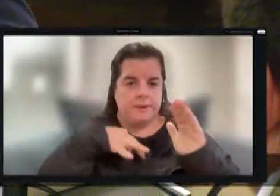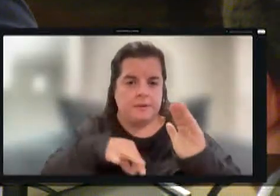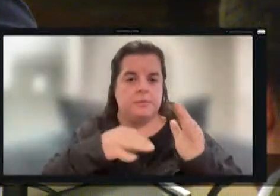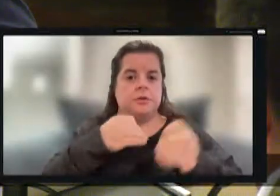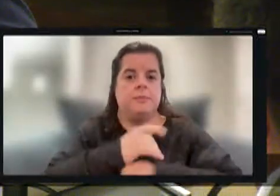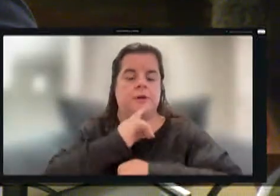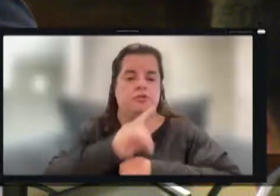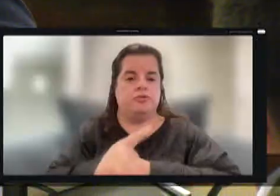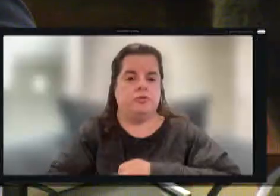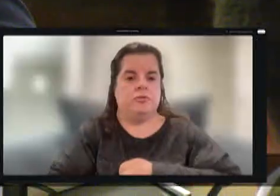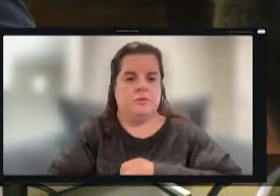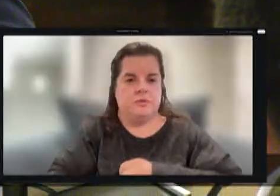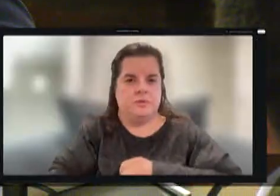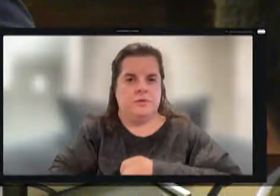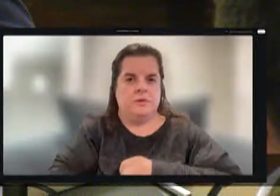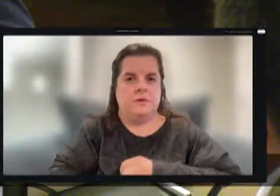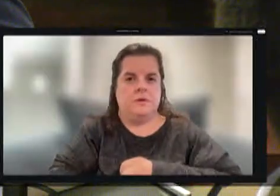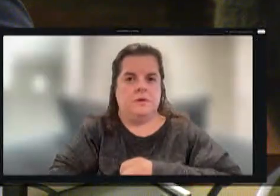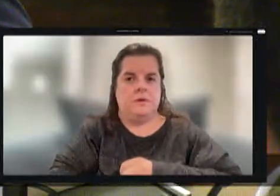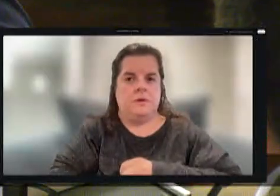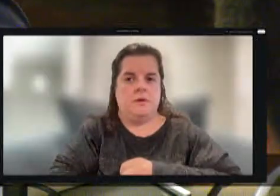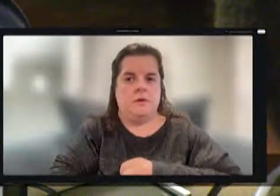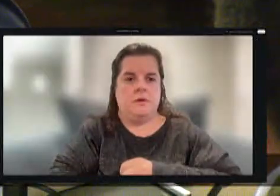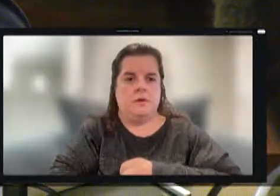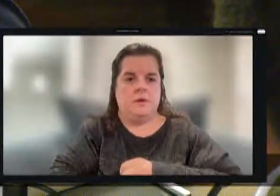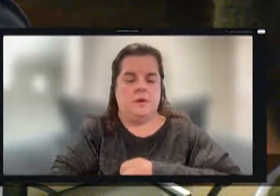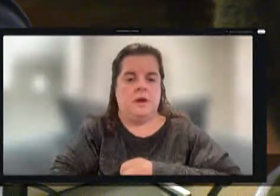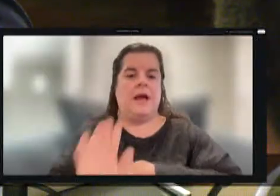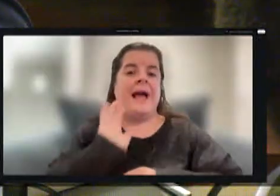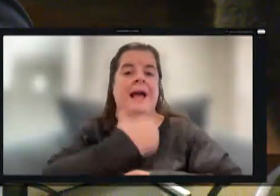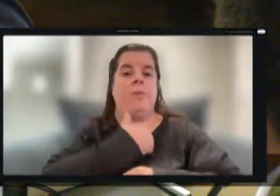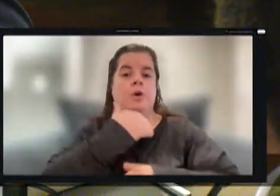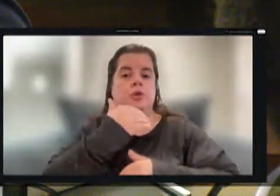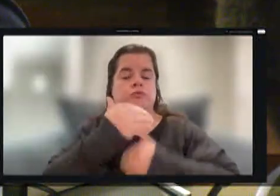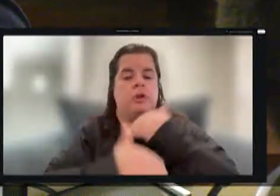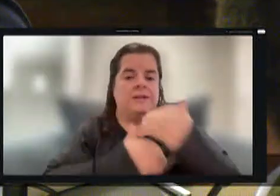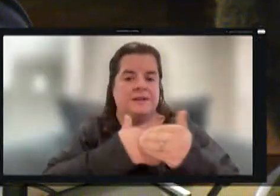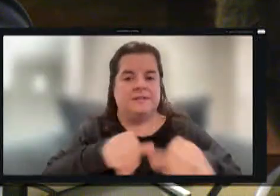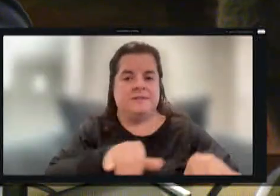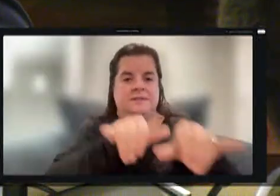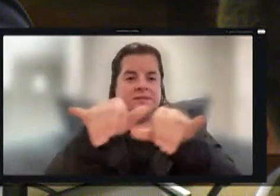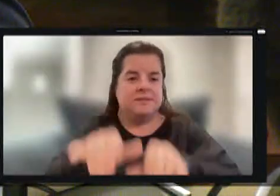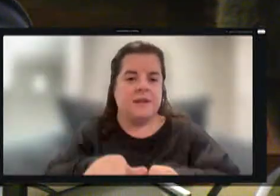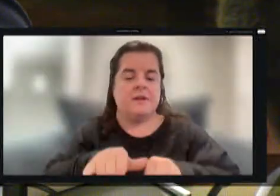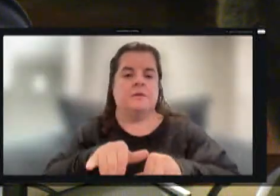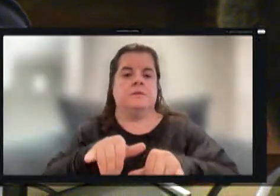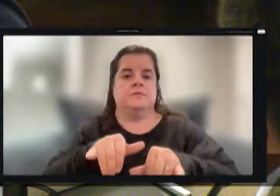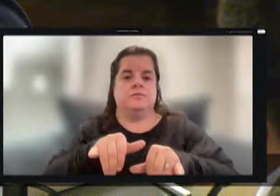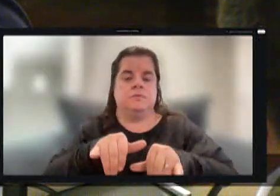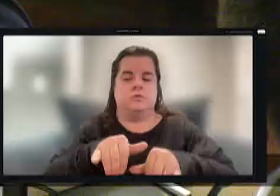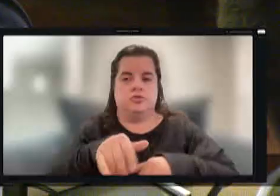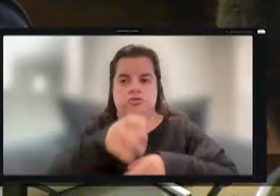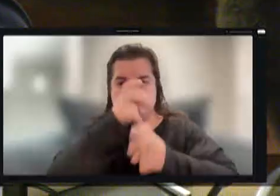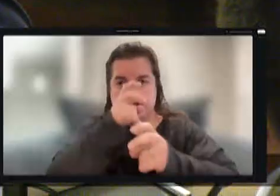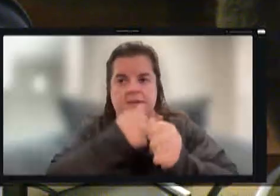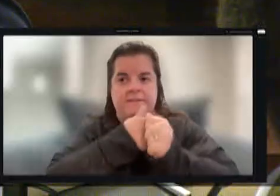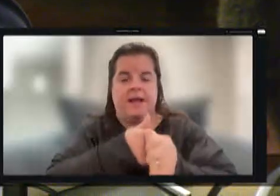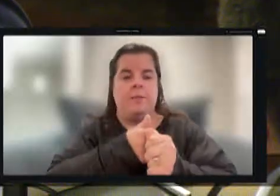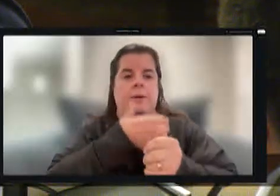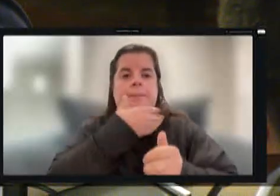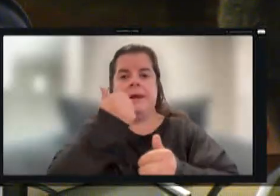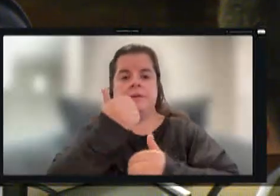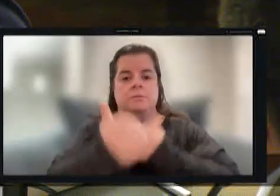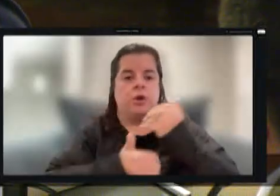as Councilman Lovell said, that our process is standardized, it is tight, that we are following best practices, and that we